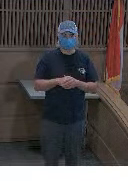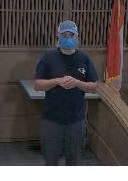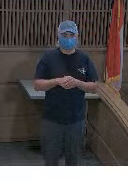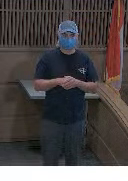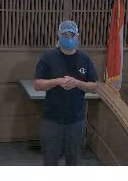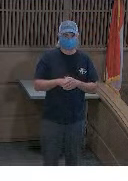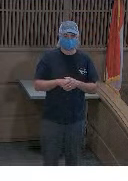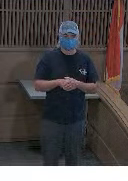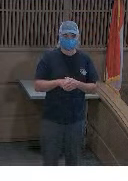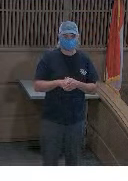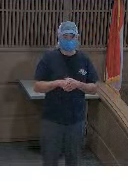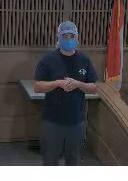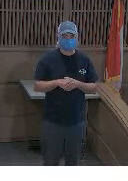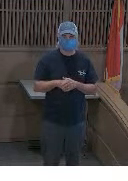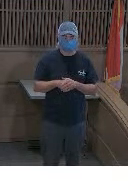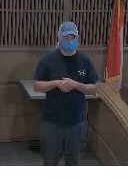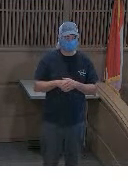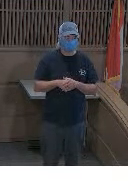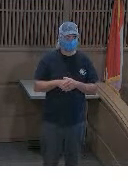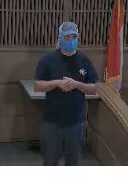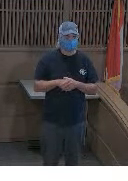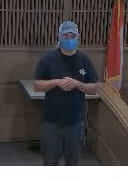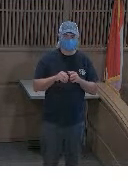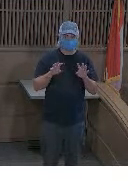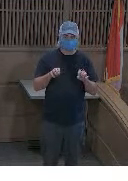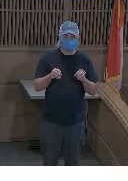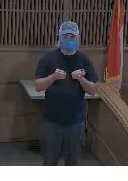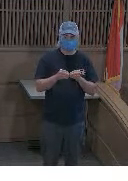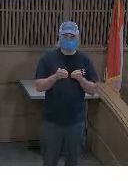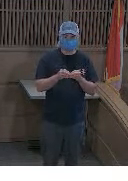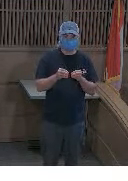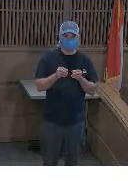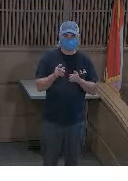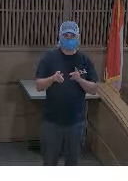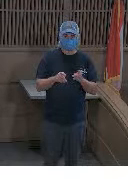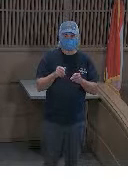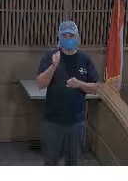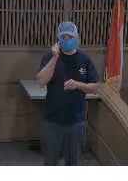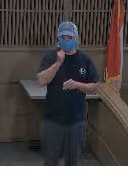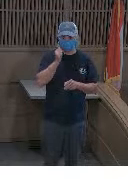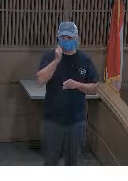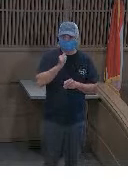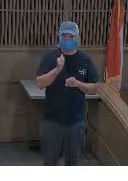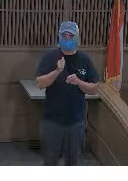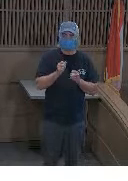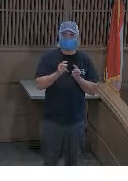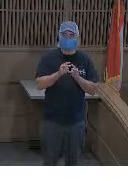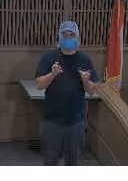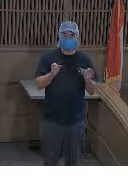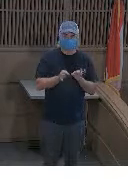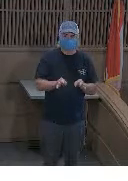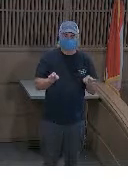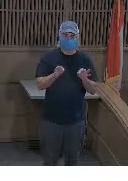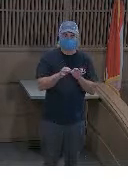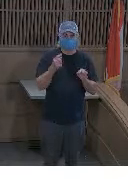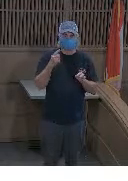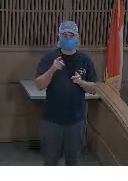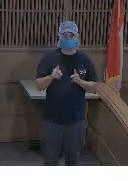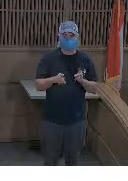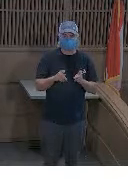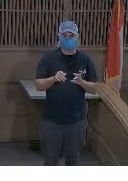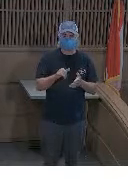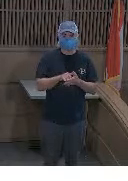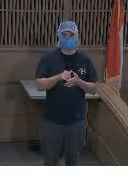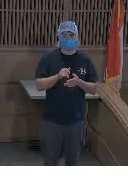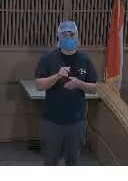earlier, we're testing more and more people every day. It's especially important for people who are symptomatic. One of